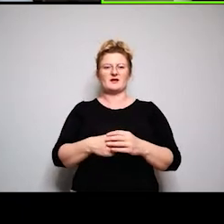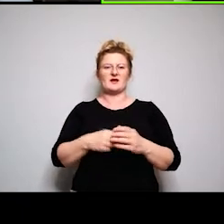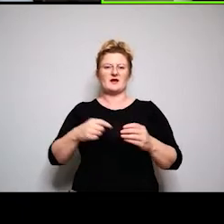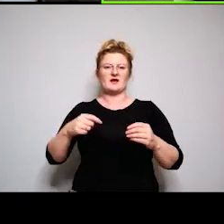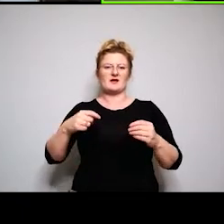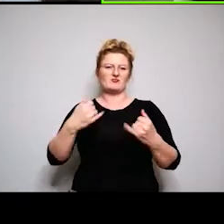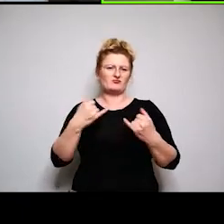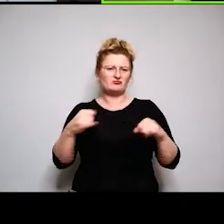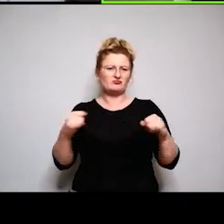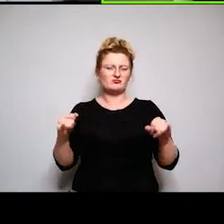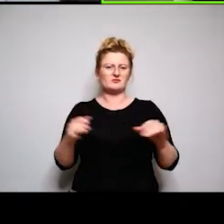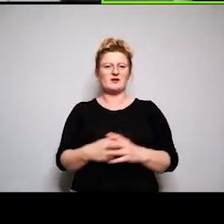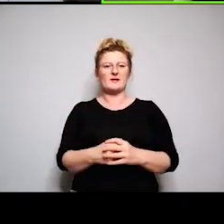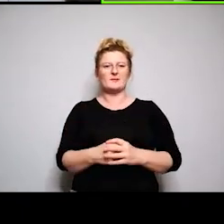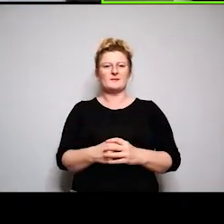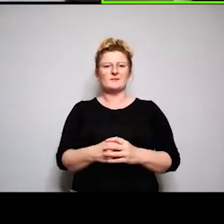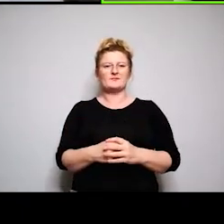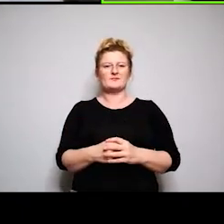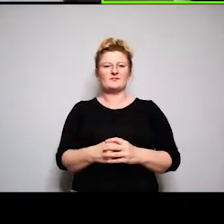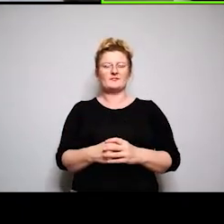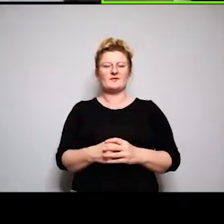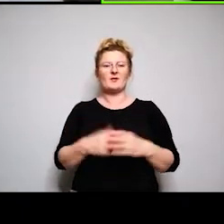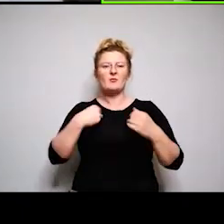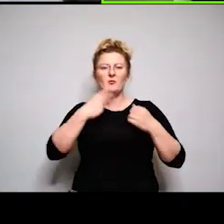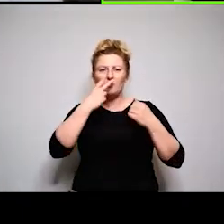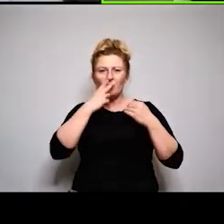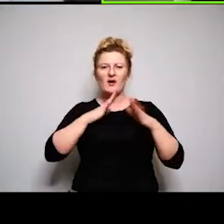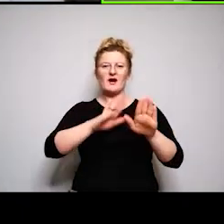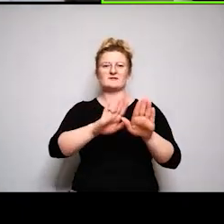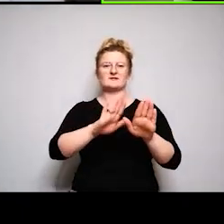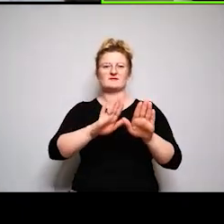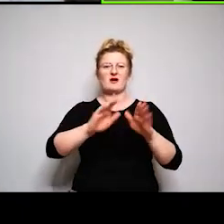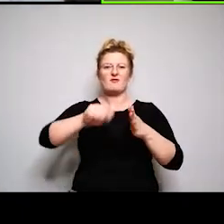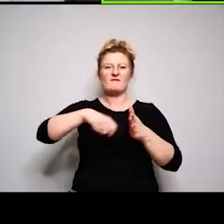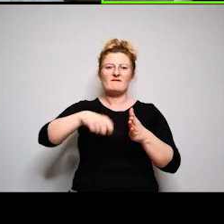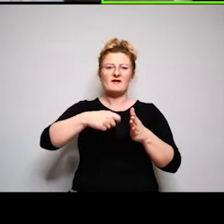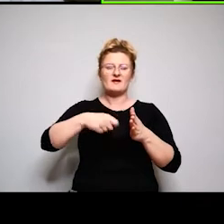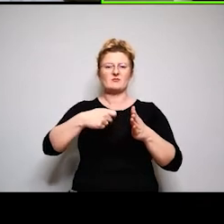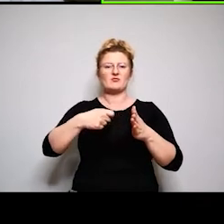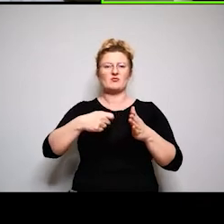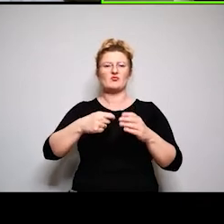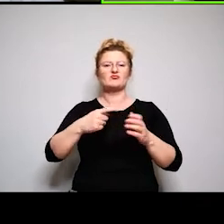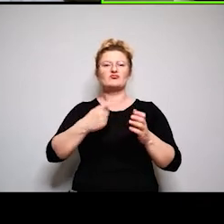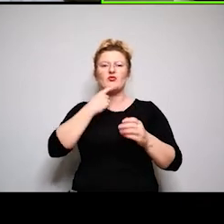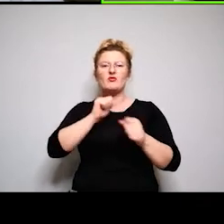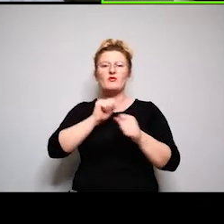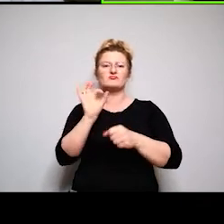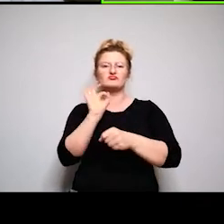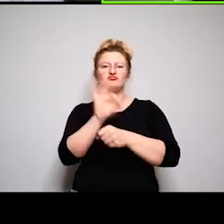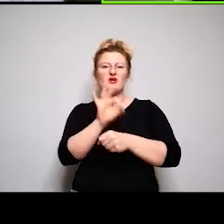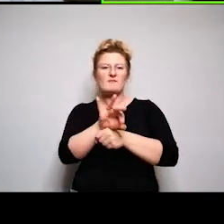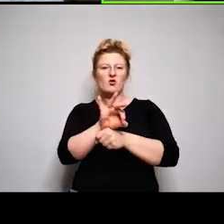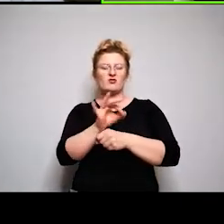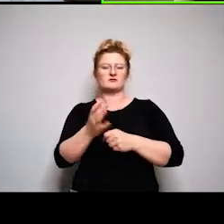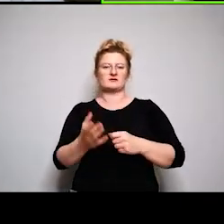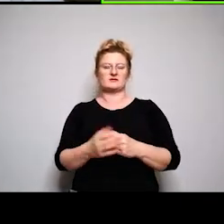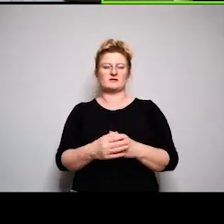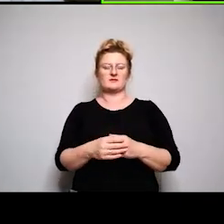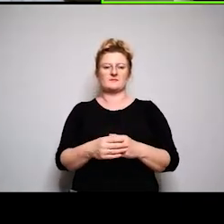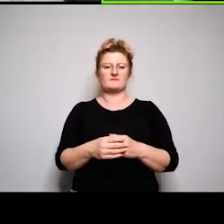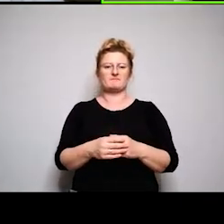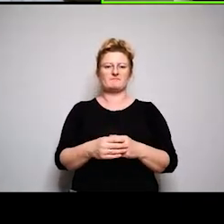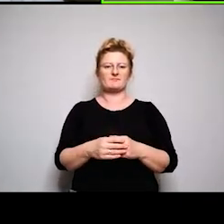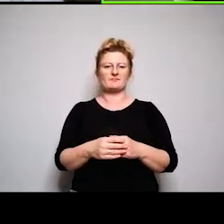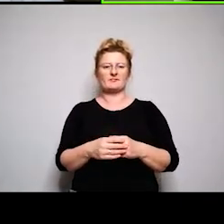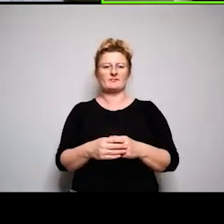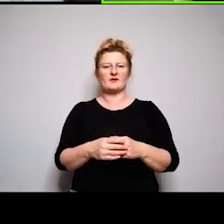coming to my office and saying, yeah, you know, I wanted to talk to you because nobody told me that there was a puppet show today going on.